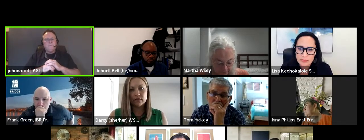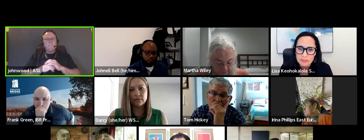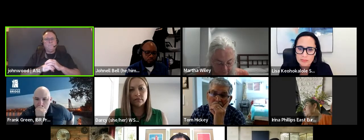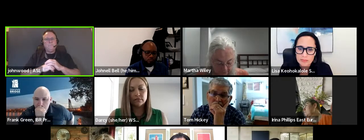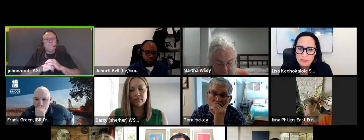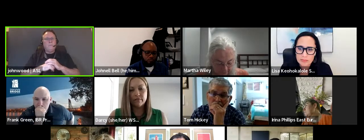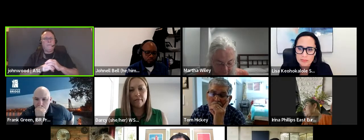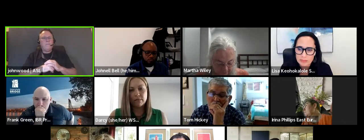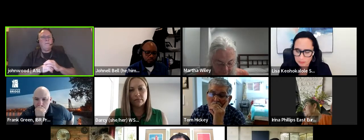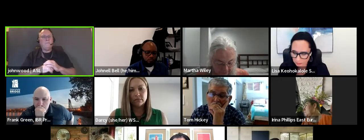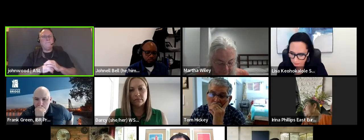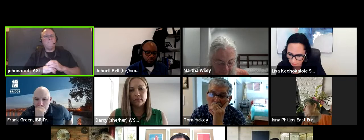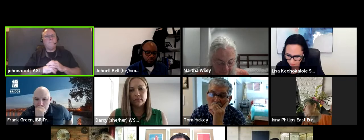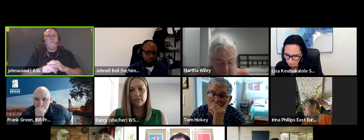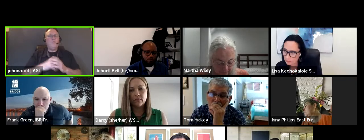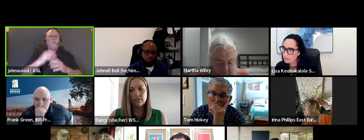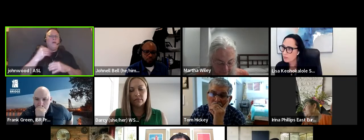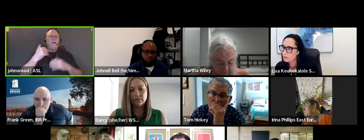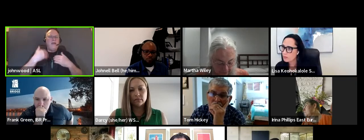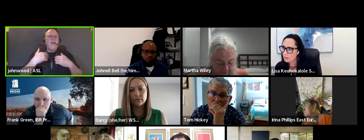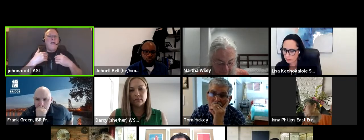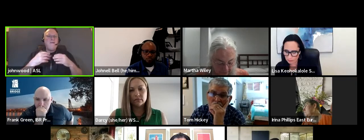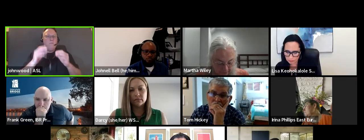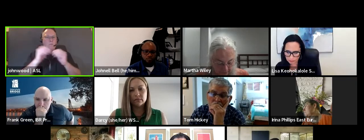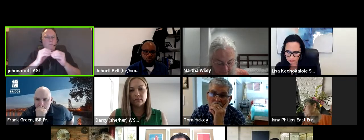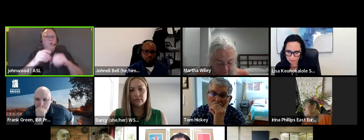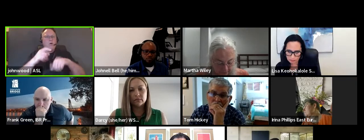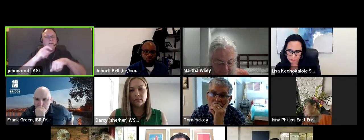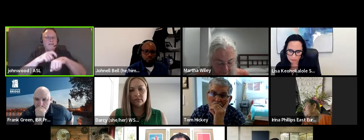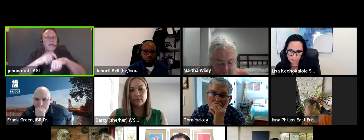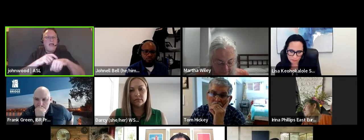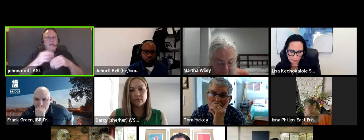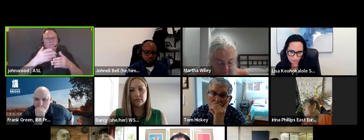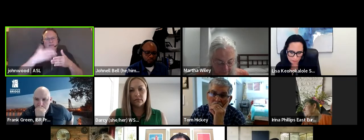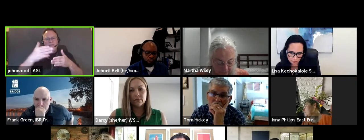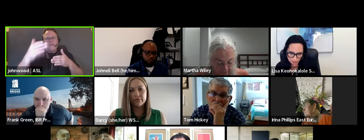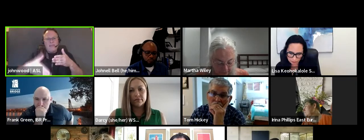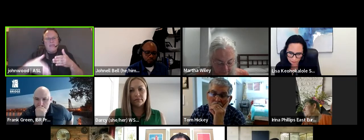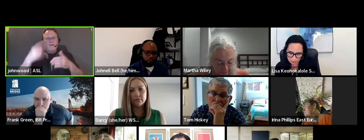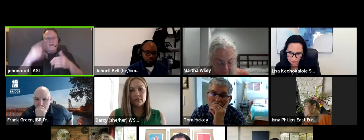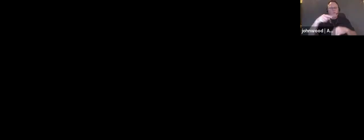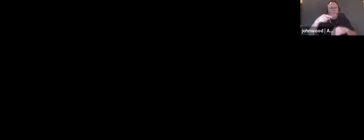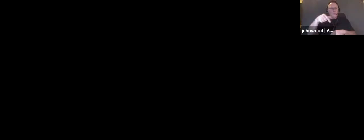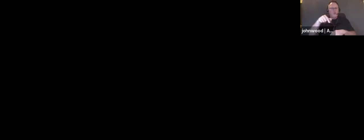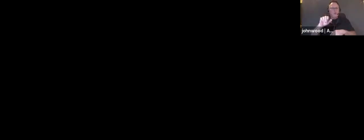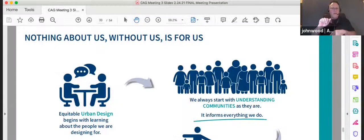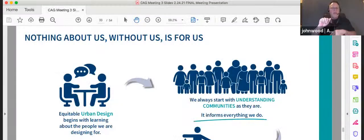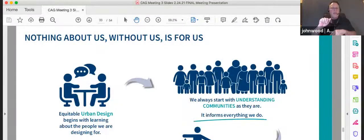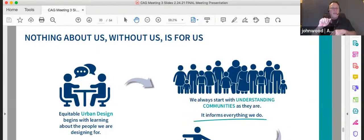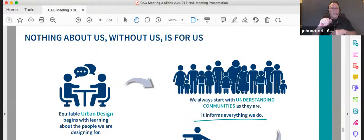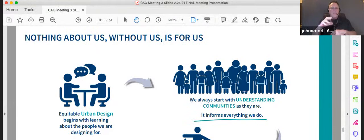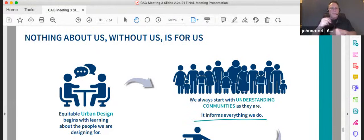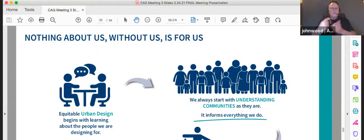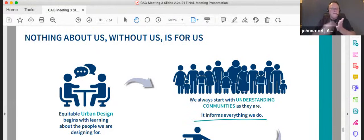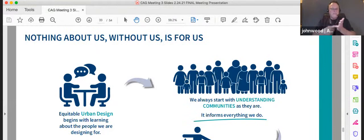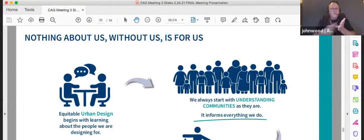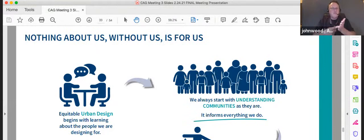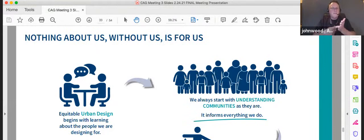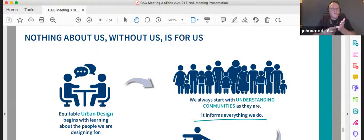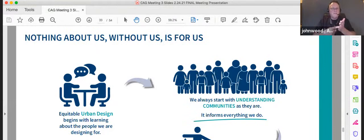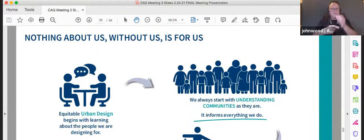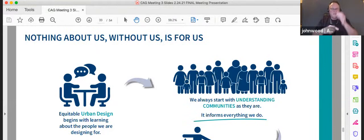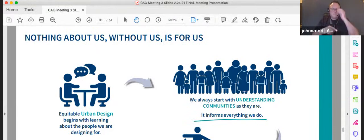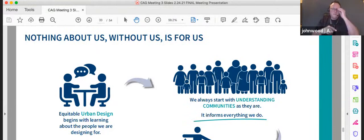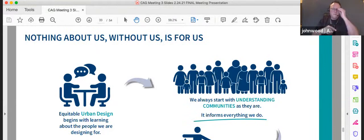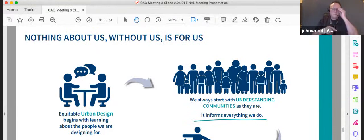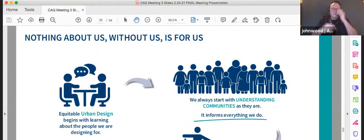And we're going to have a little bit of time at the end for Q&A and discussion as well. So if there's ideas